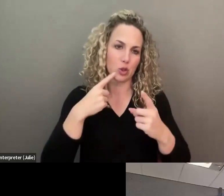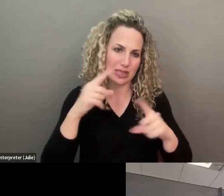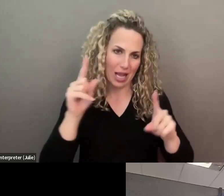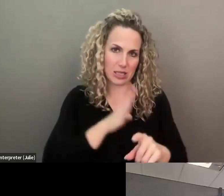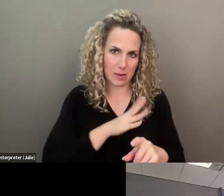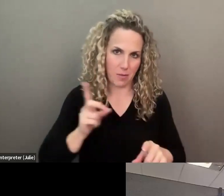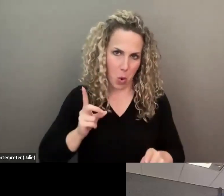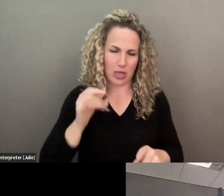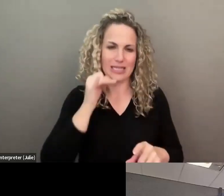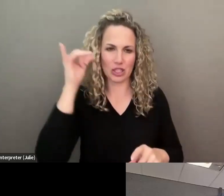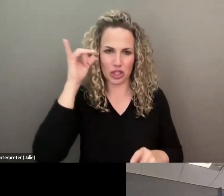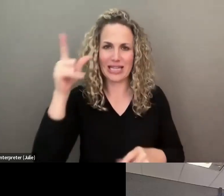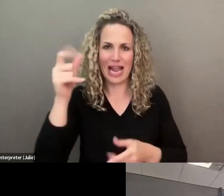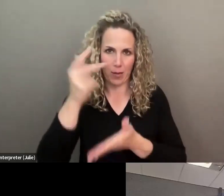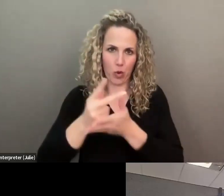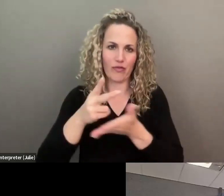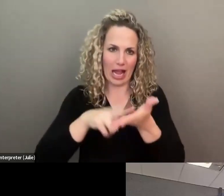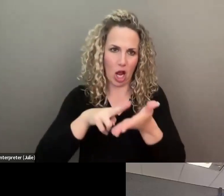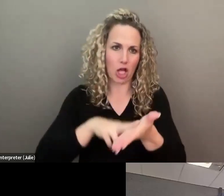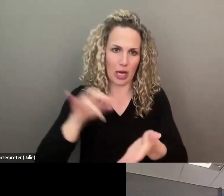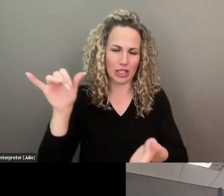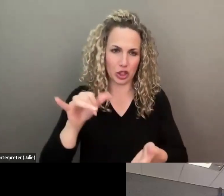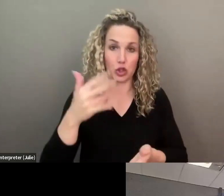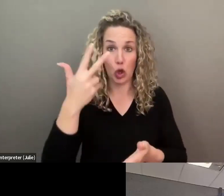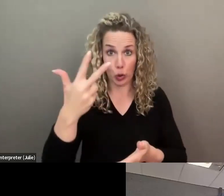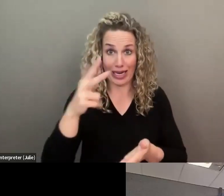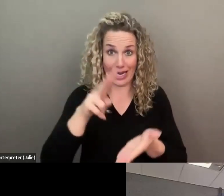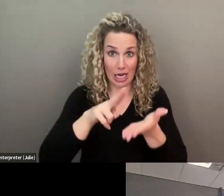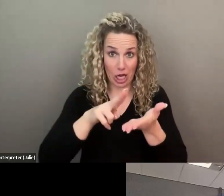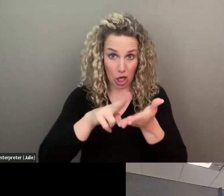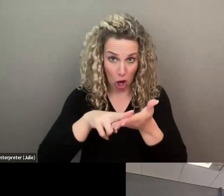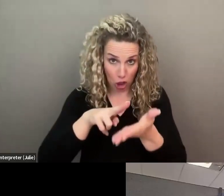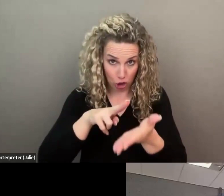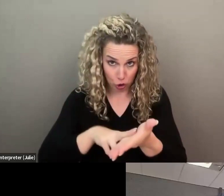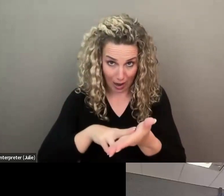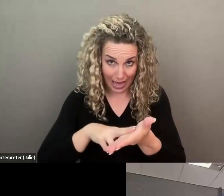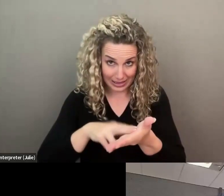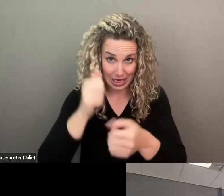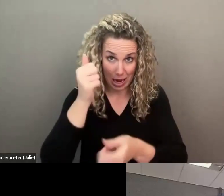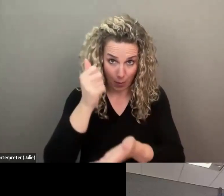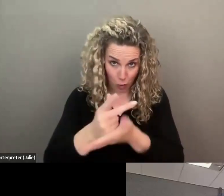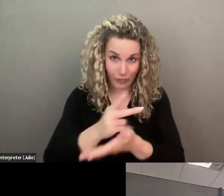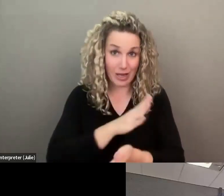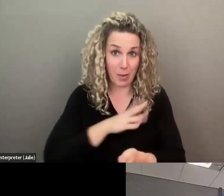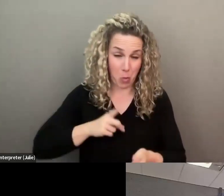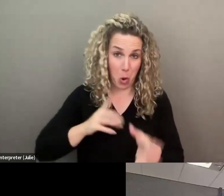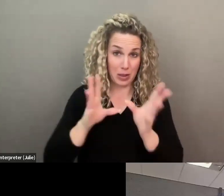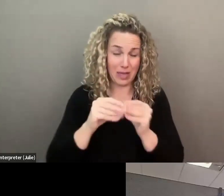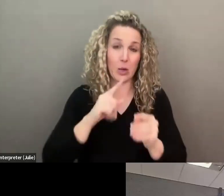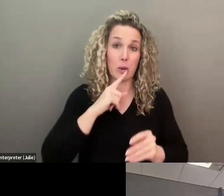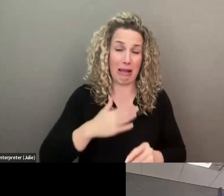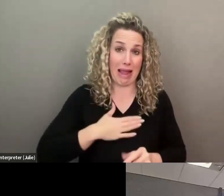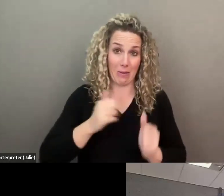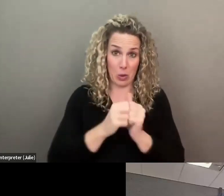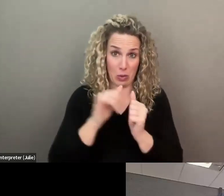board yesterday. They also approved that contract as well. So 3 contracts approved at the board. I know we're very, very pleased with that.